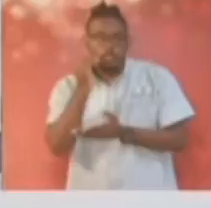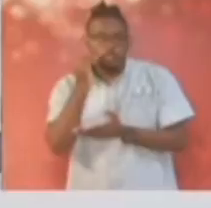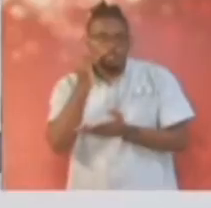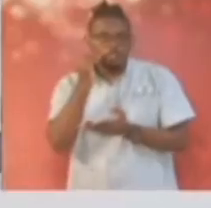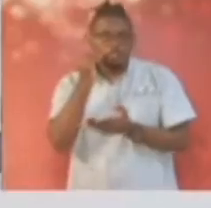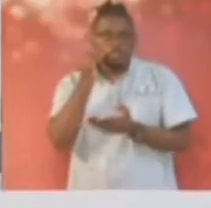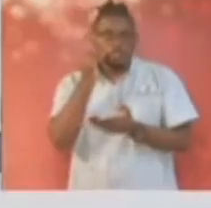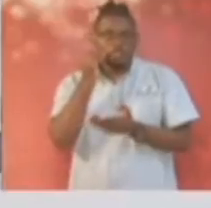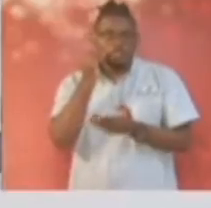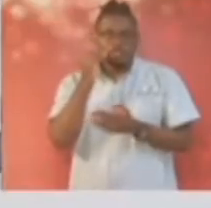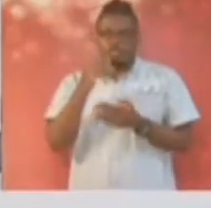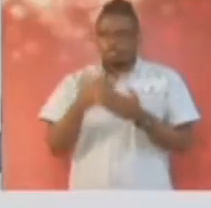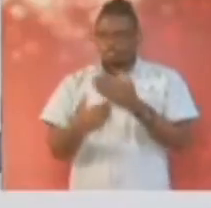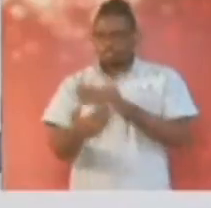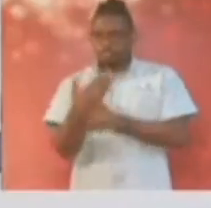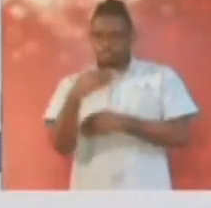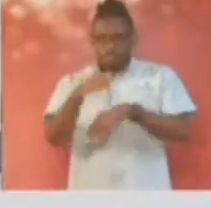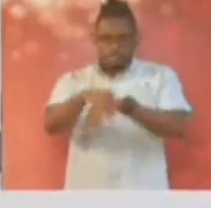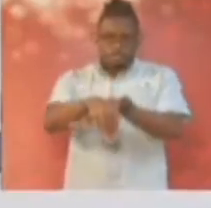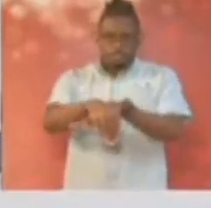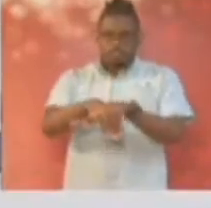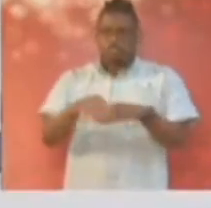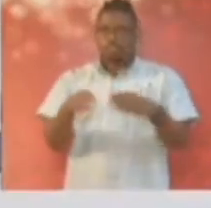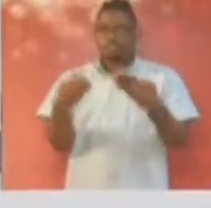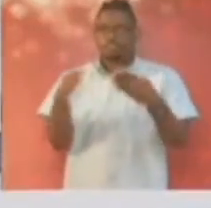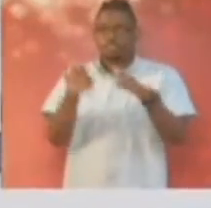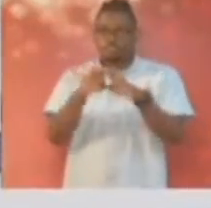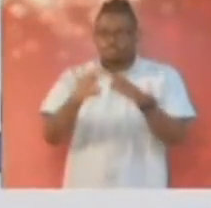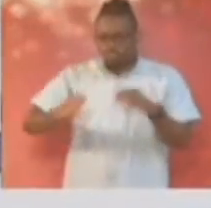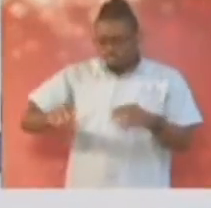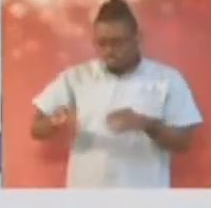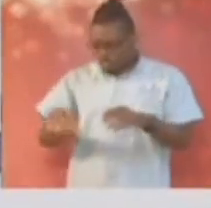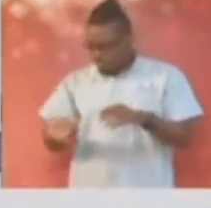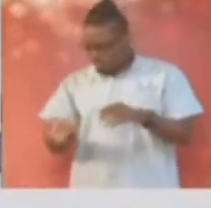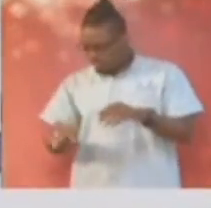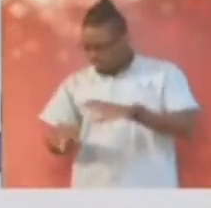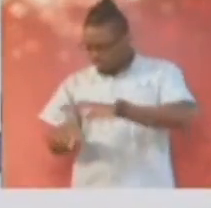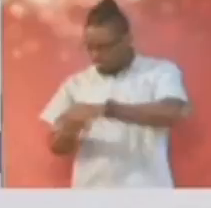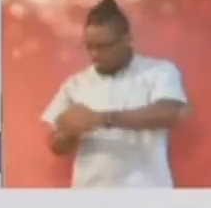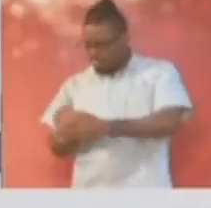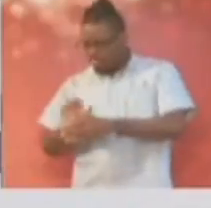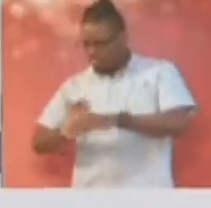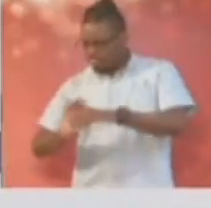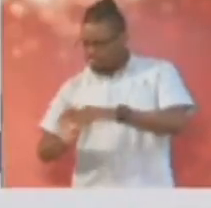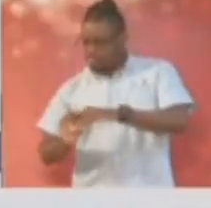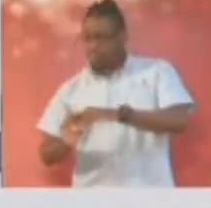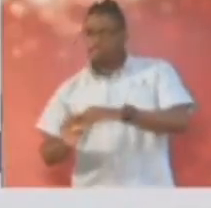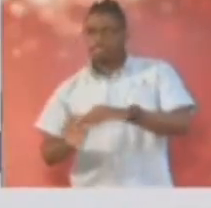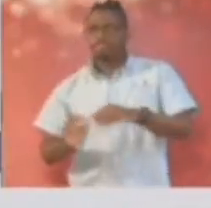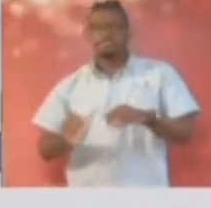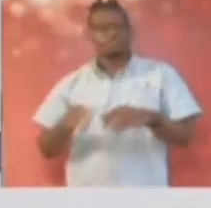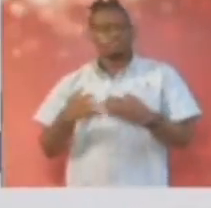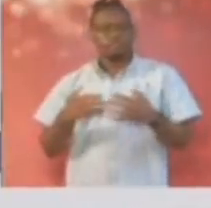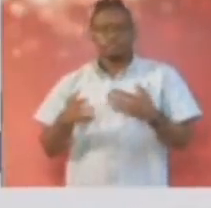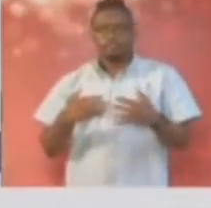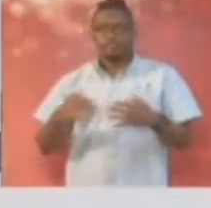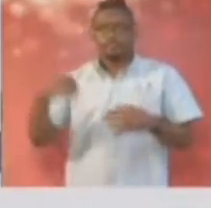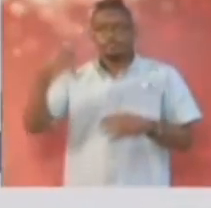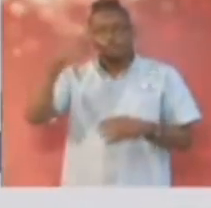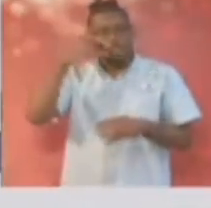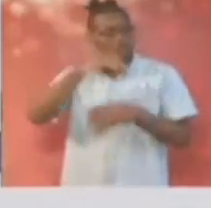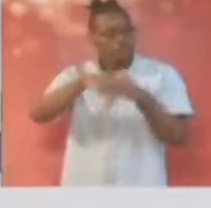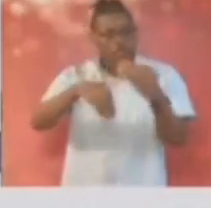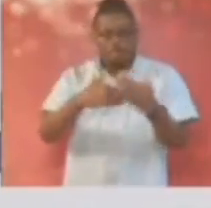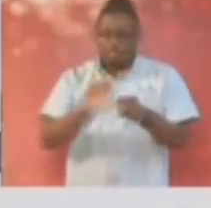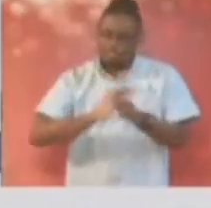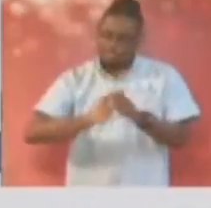Door handles, light switches, work surfaces, remote controls, devices, including phones. If you choose